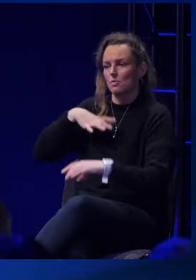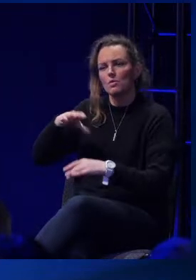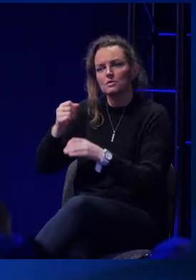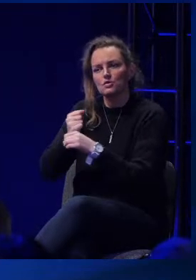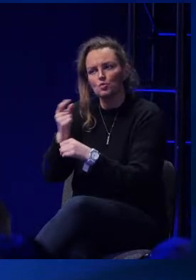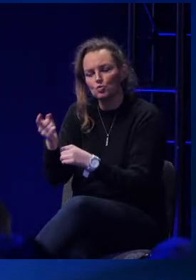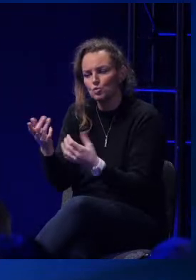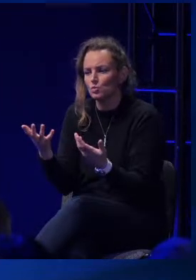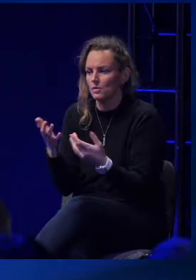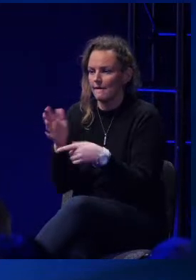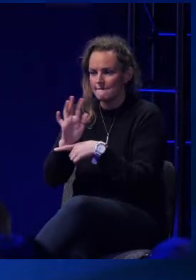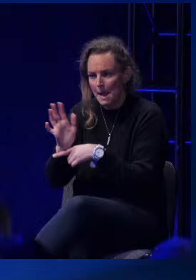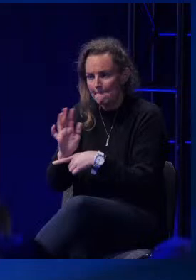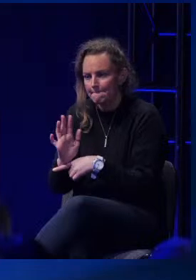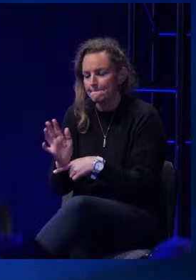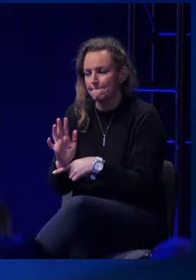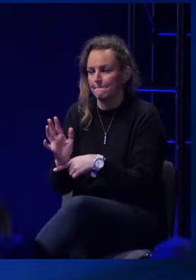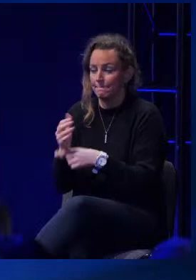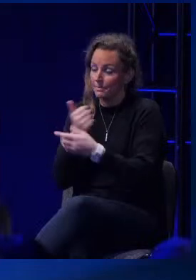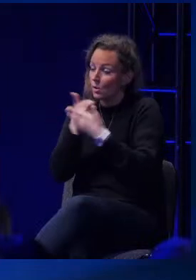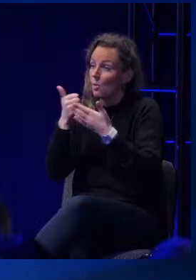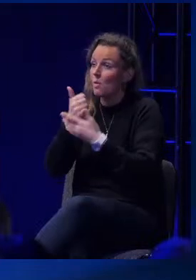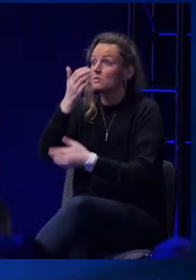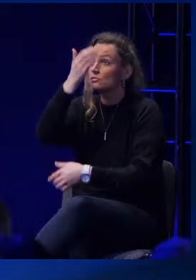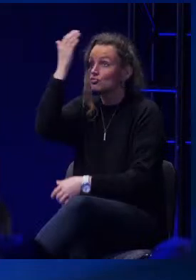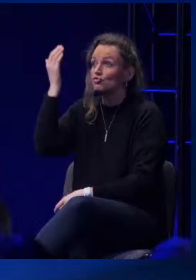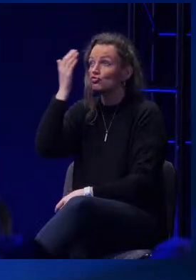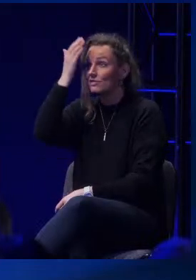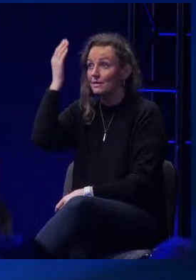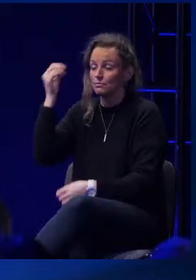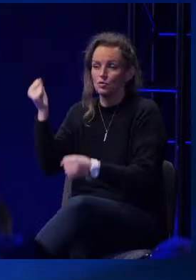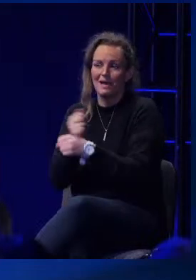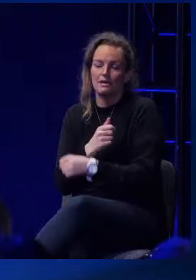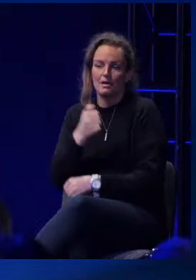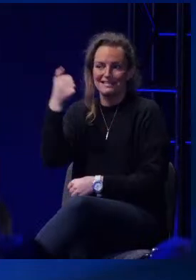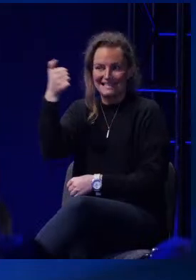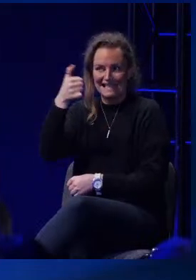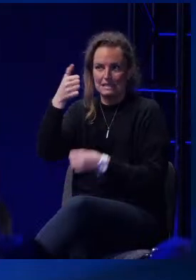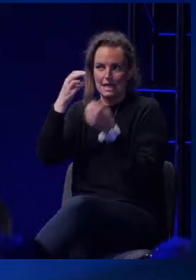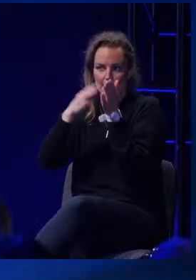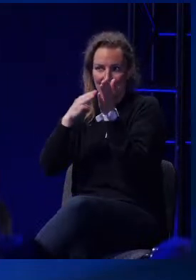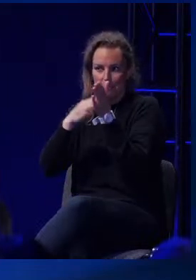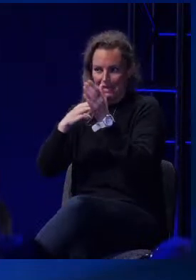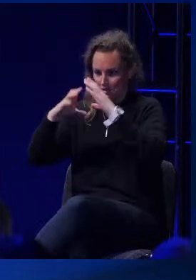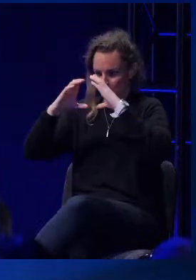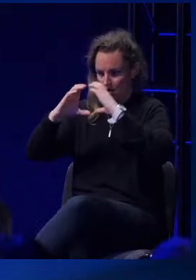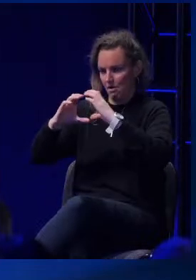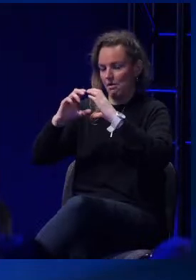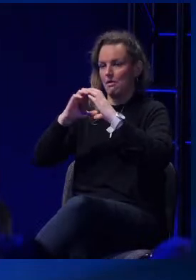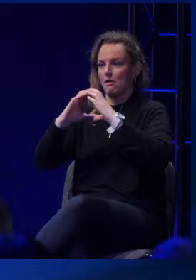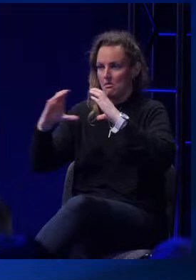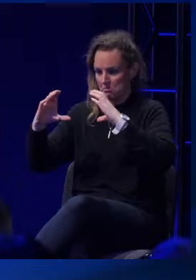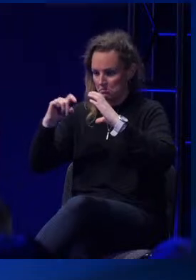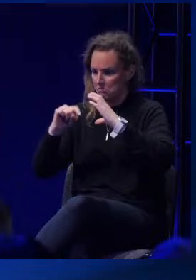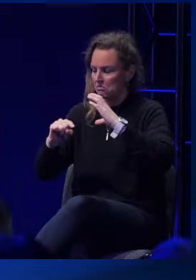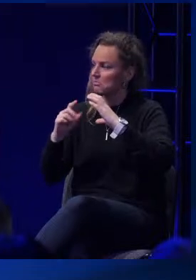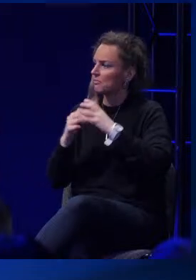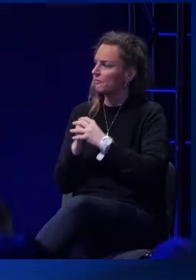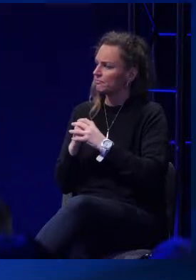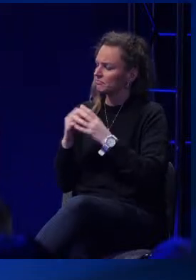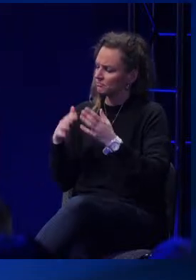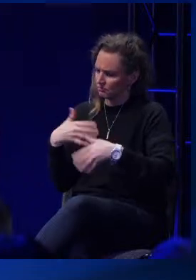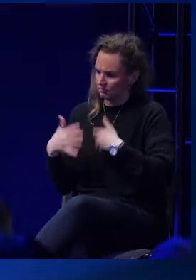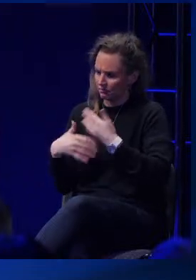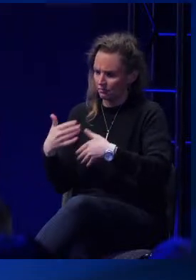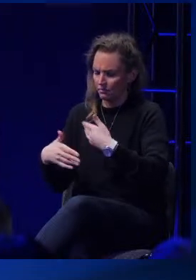film, always dreamed to make it on 16mm. And in the end of the